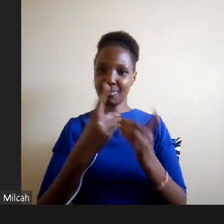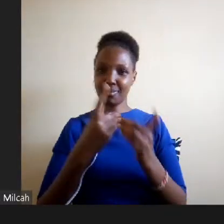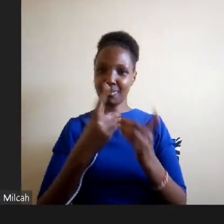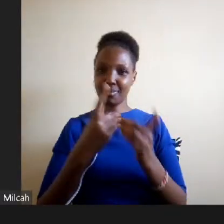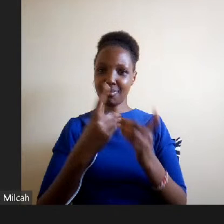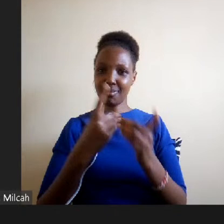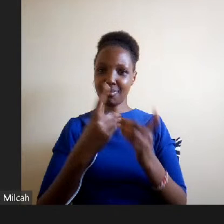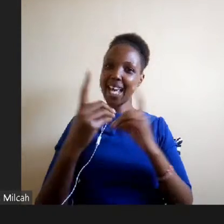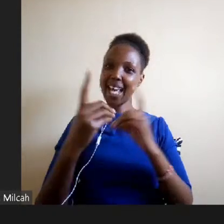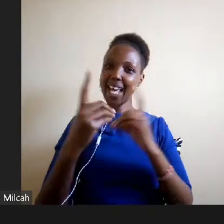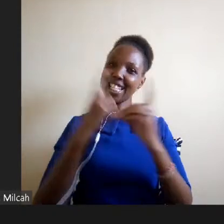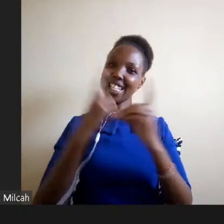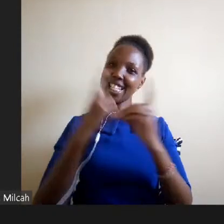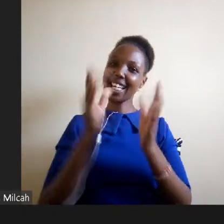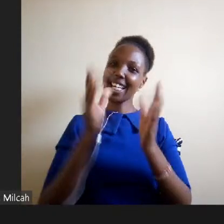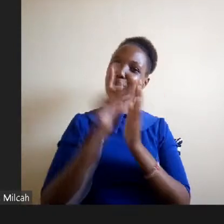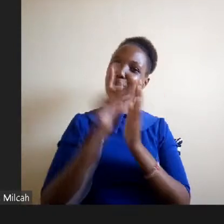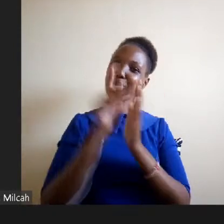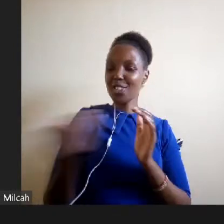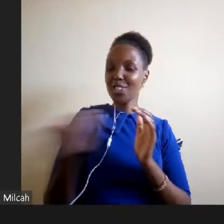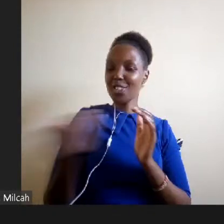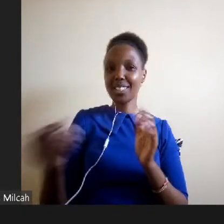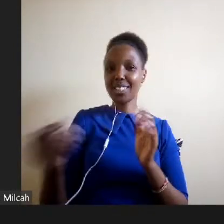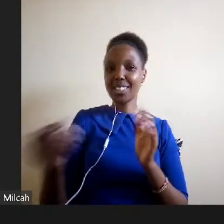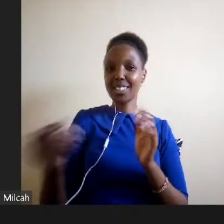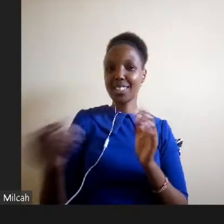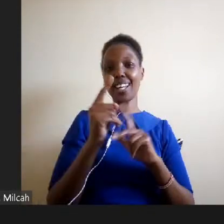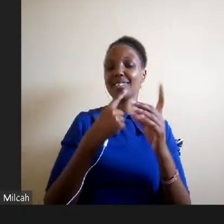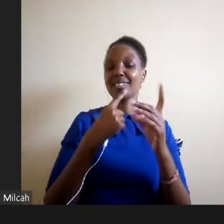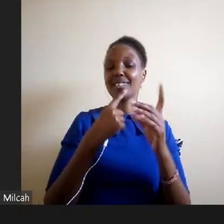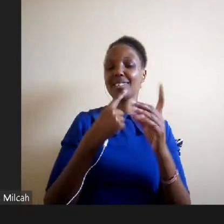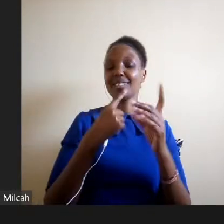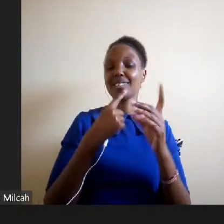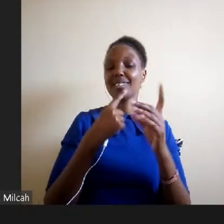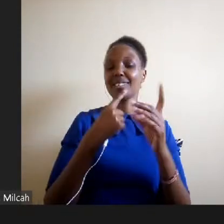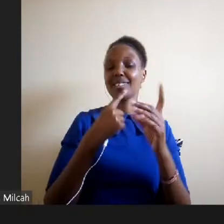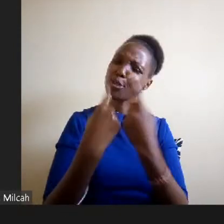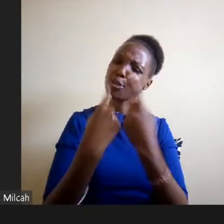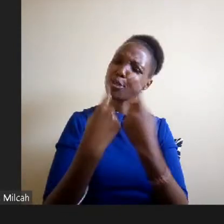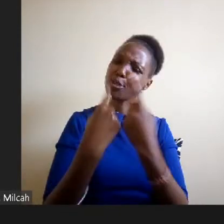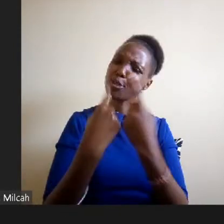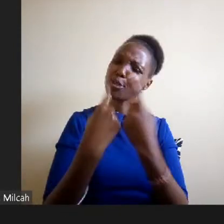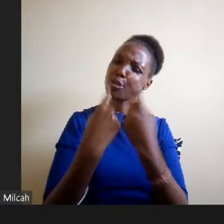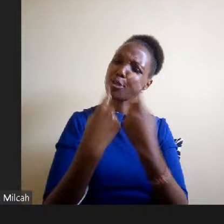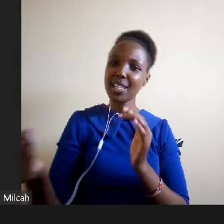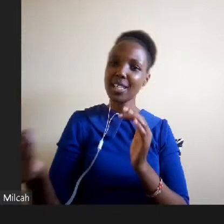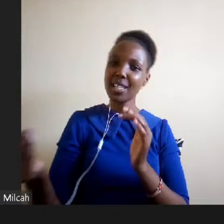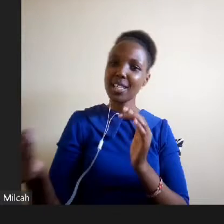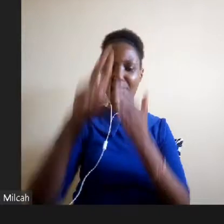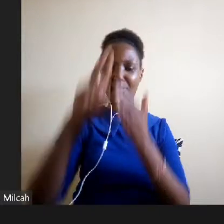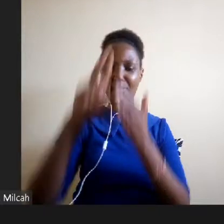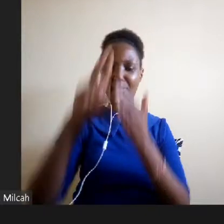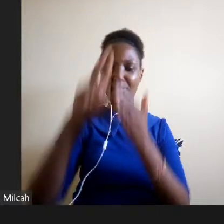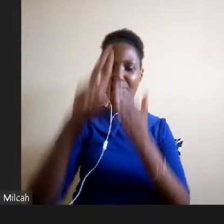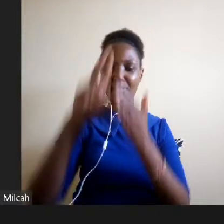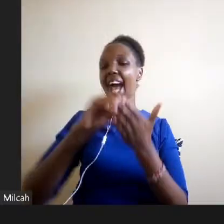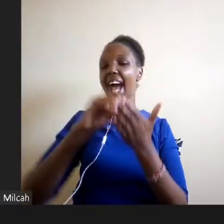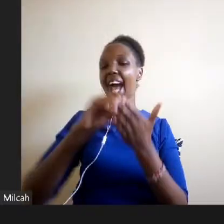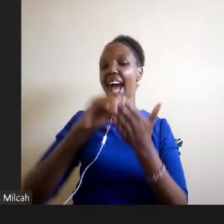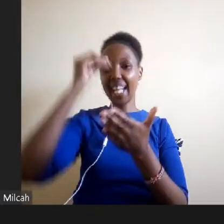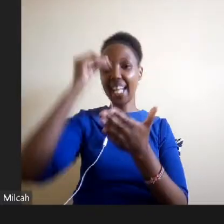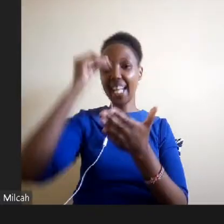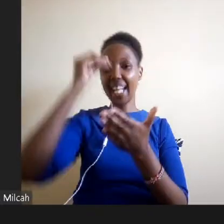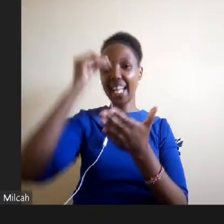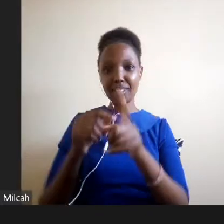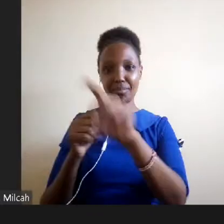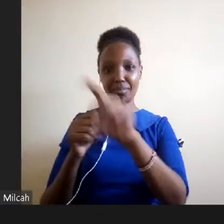grooming? And you can start a conversation like this. I read a story about an adult pretending to be a child online. Have you or